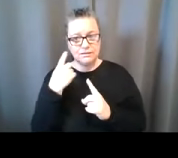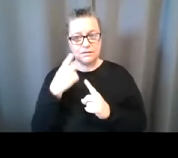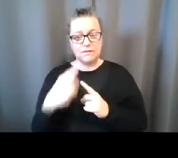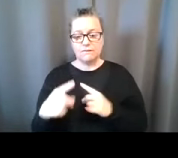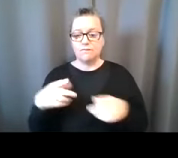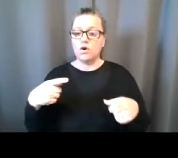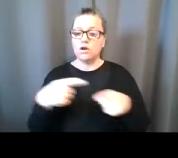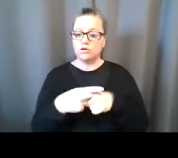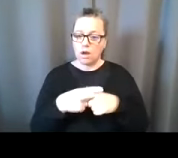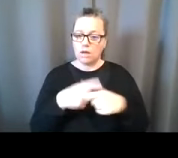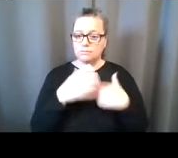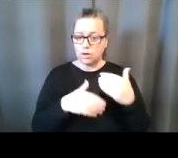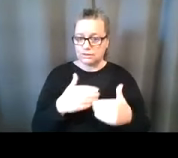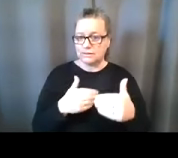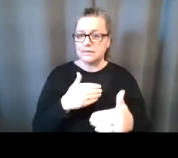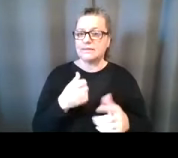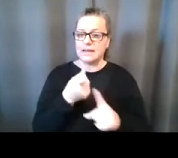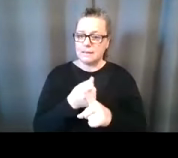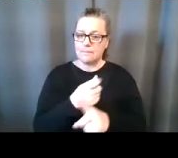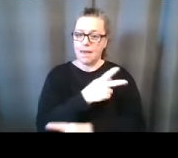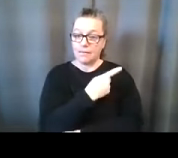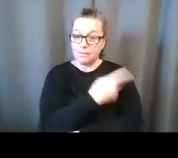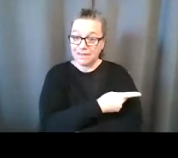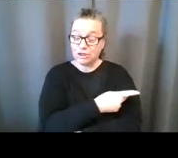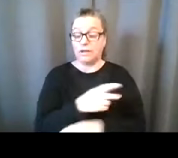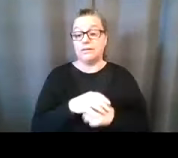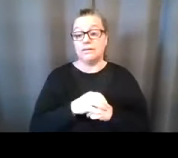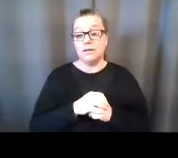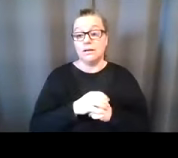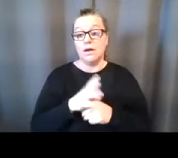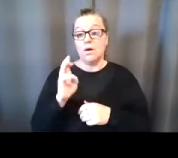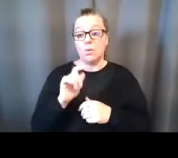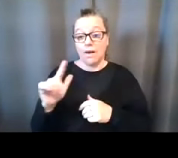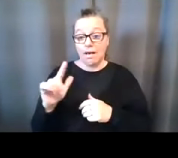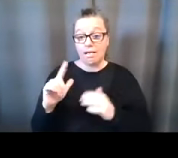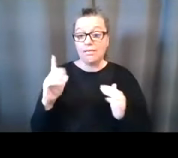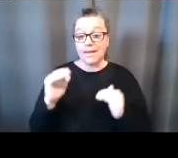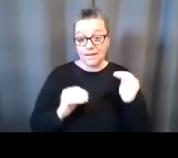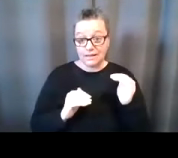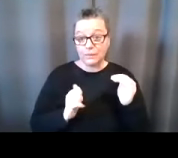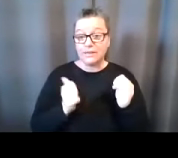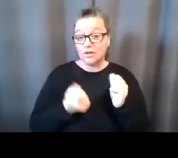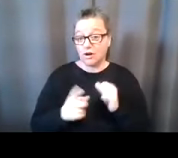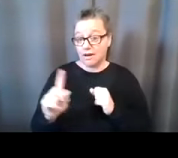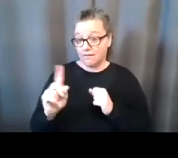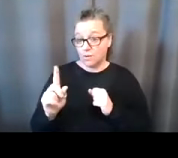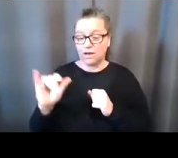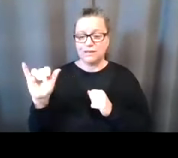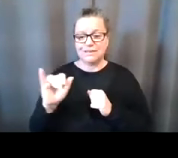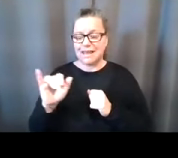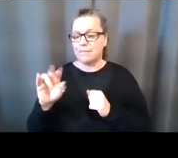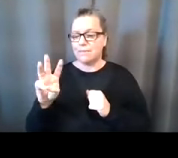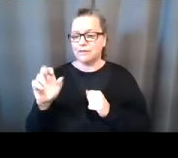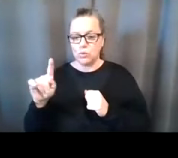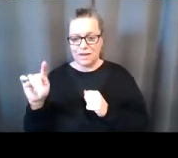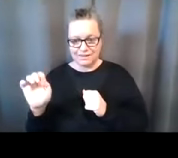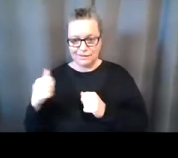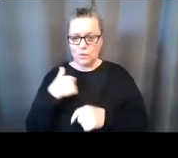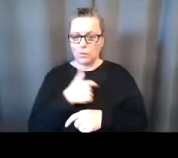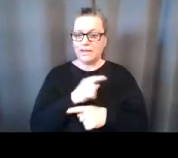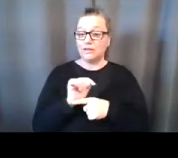that impact the patient. Well, inequities are everywhere, just like waste. And so we need to start training